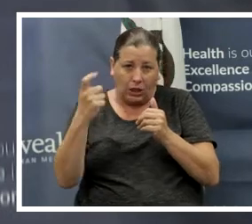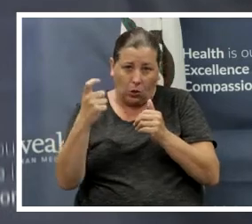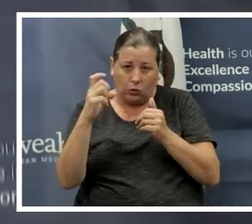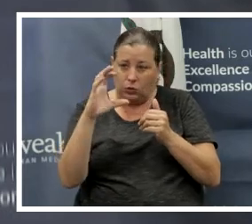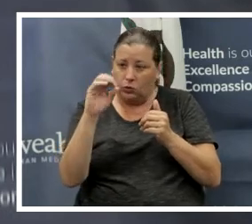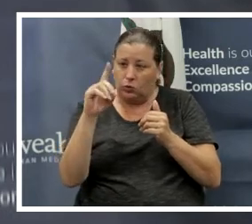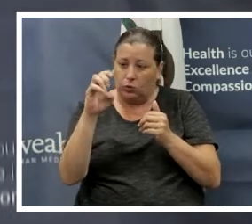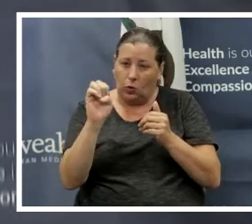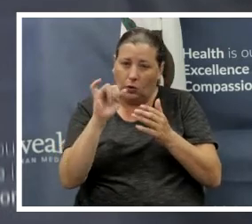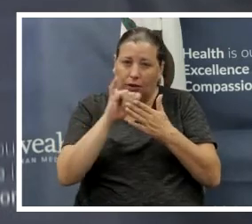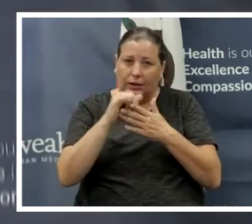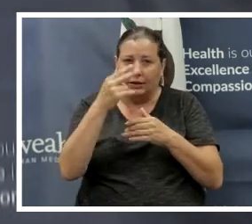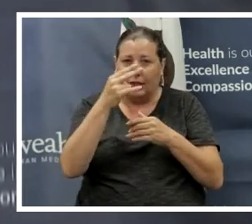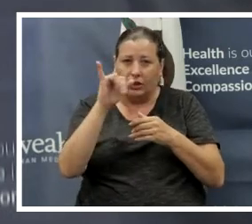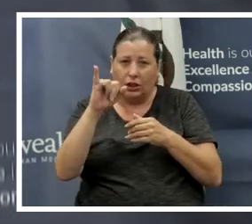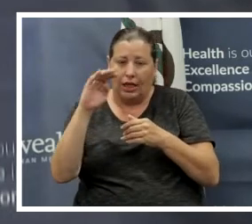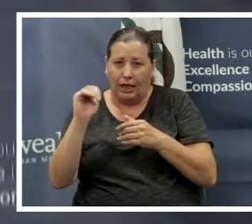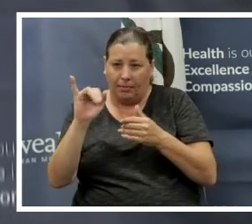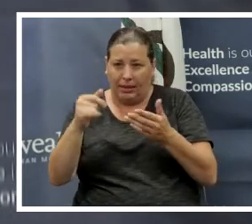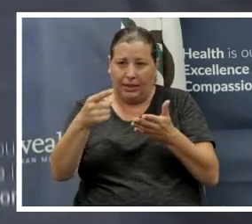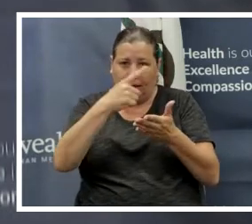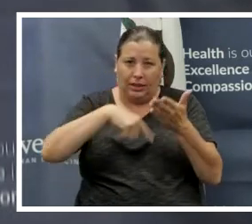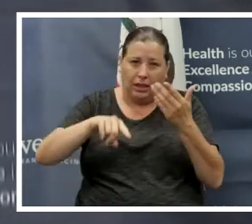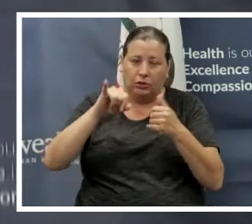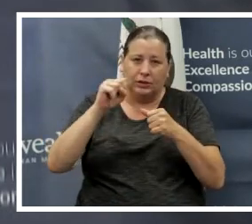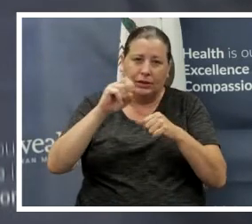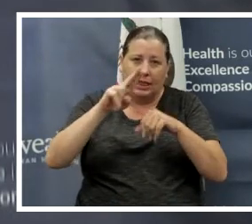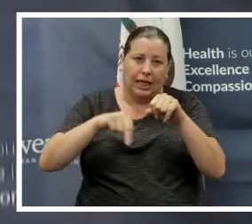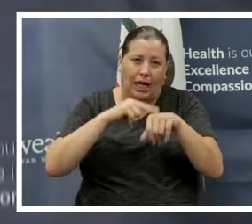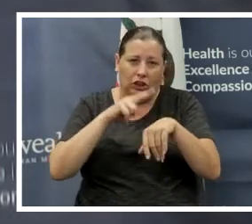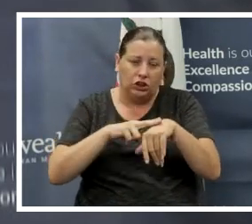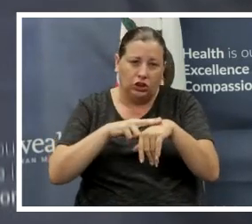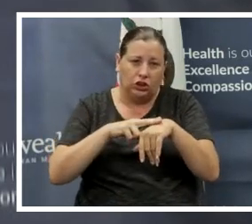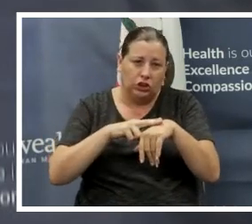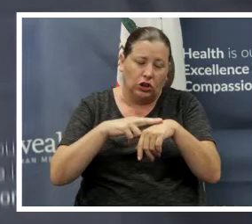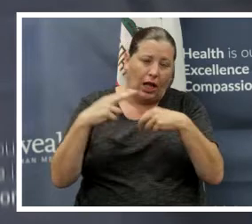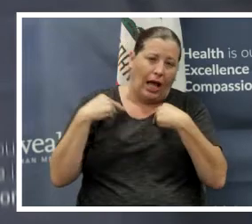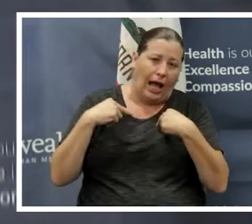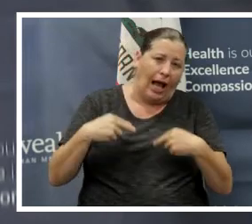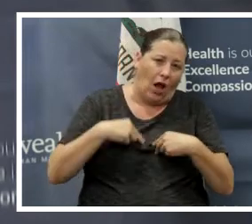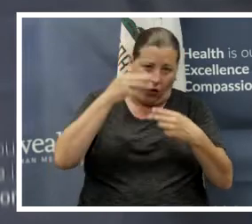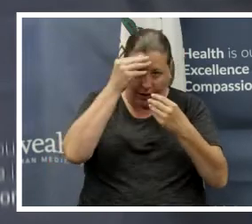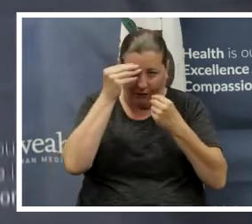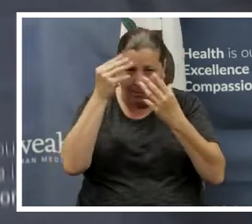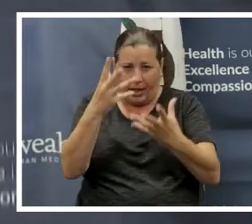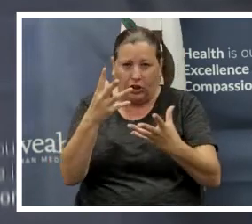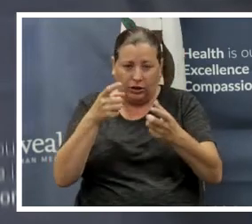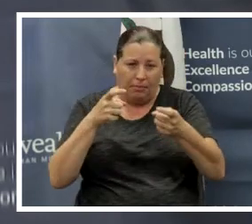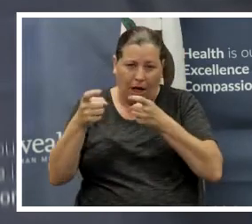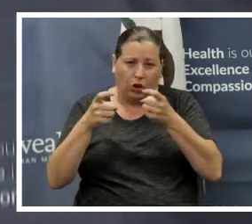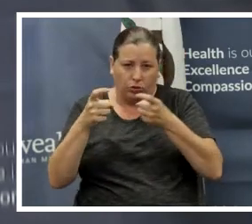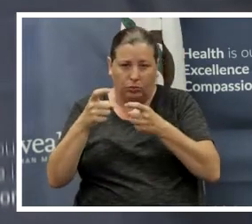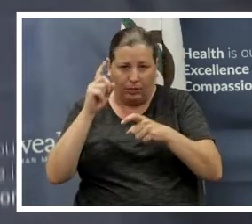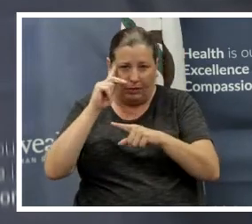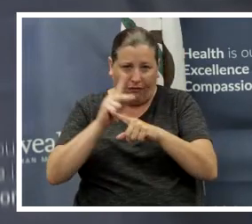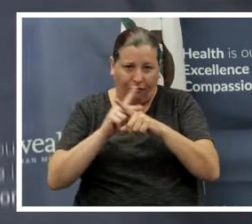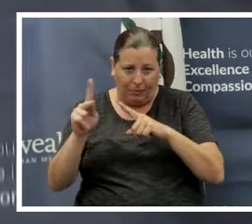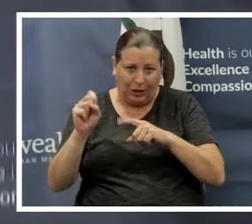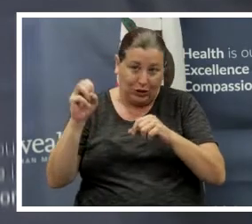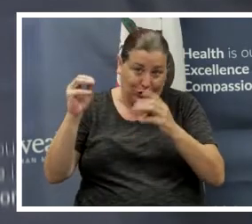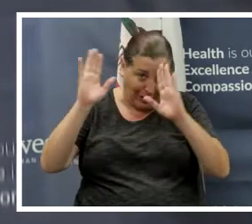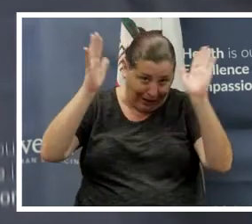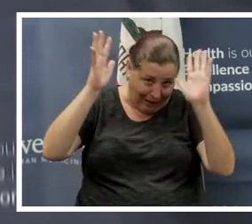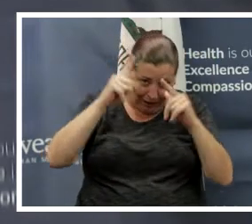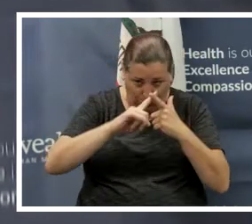our HIM team, which next week is National Health Information Management Professionals Week, so just a shout out all to those great